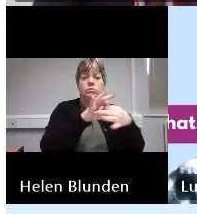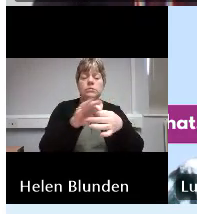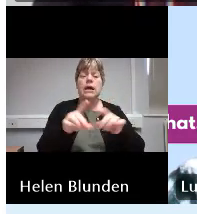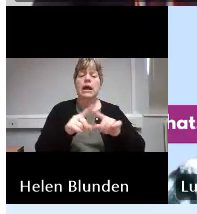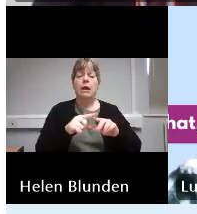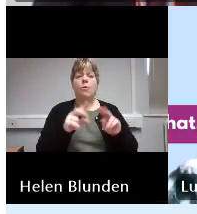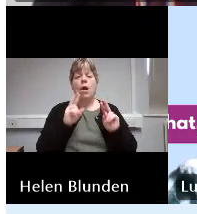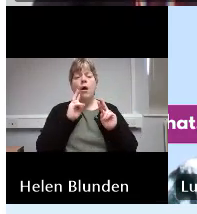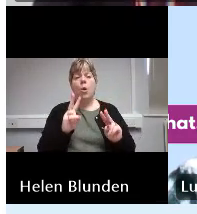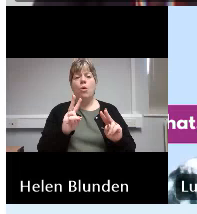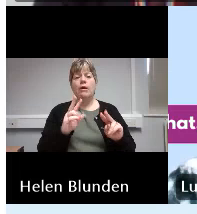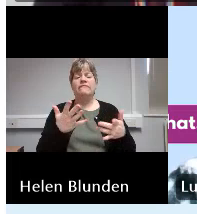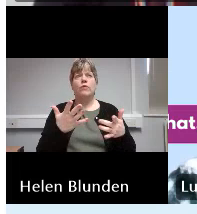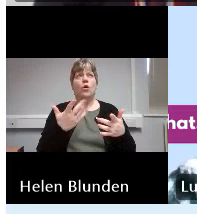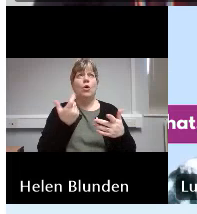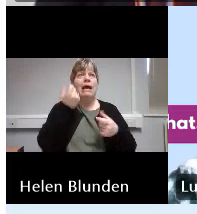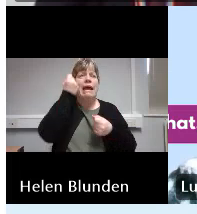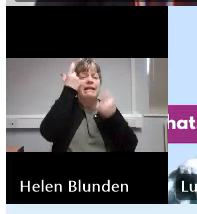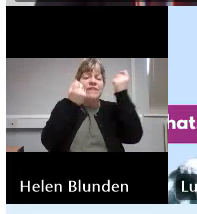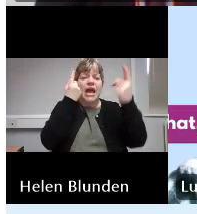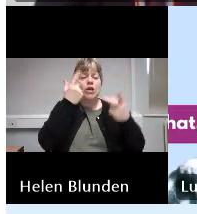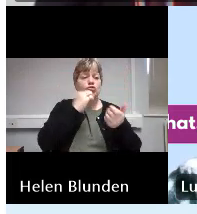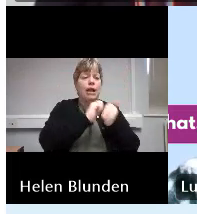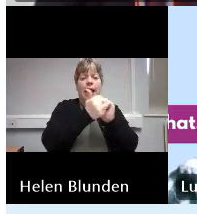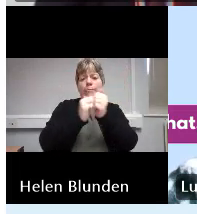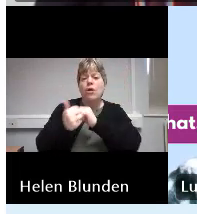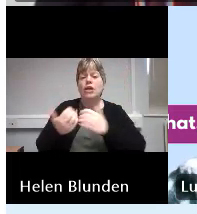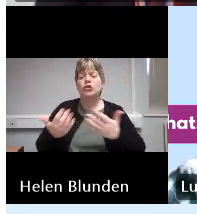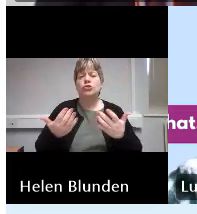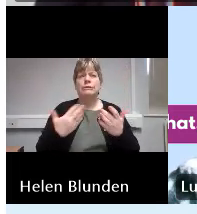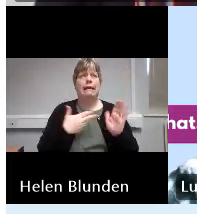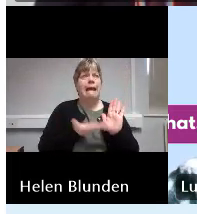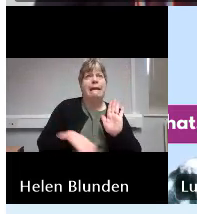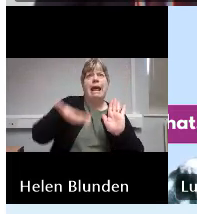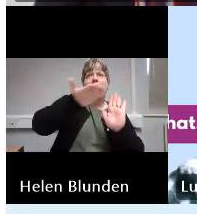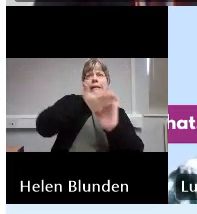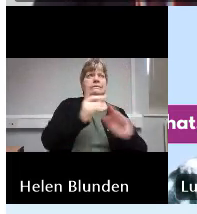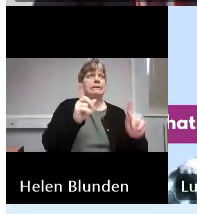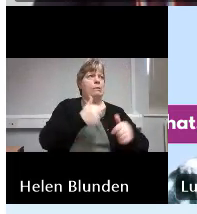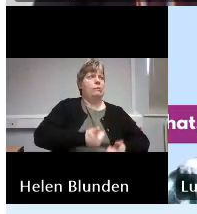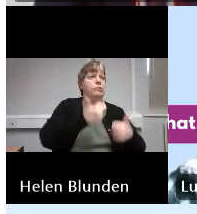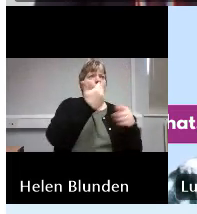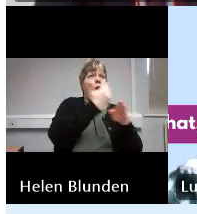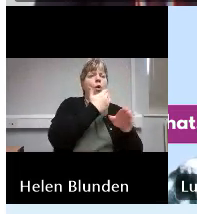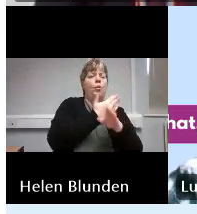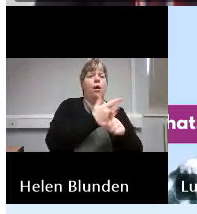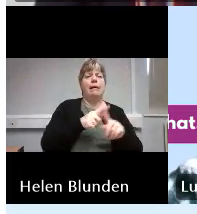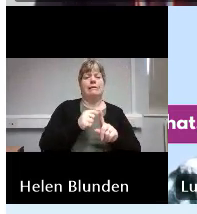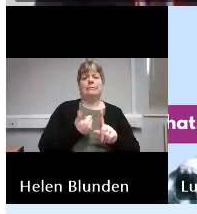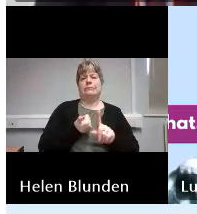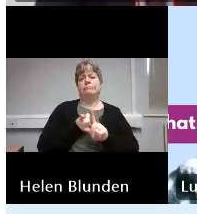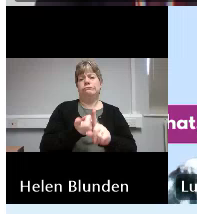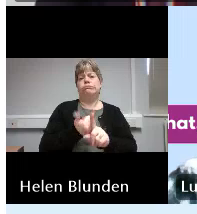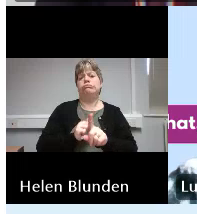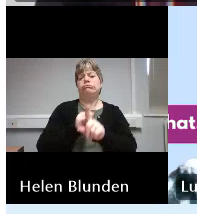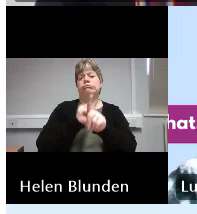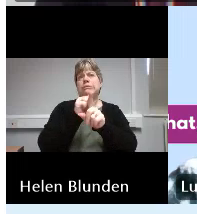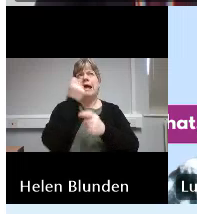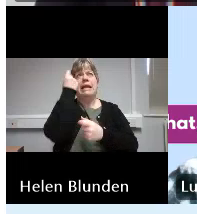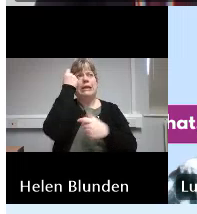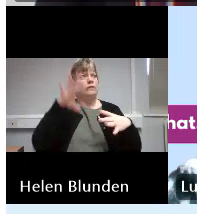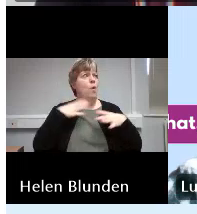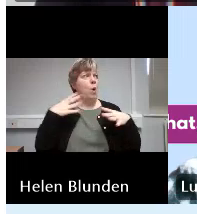for innovation and collaboration as well. So enhancing what works and bolstering the initiatives that are already